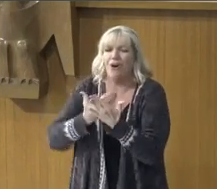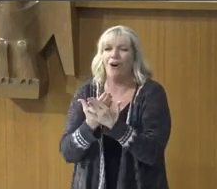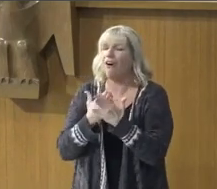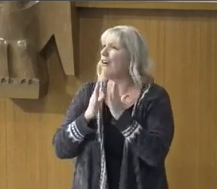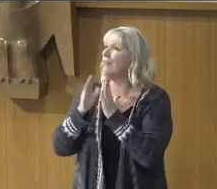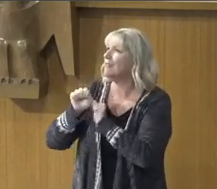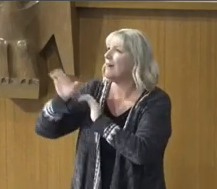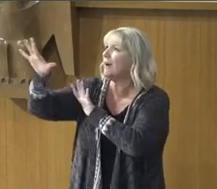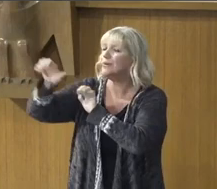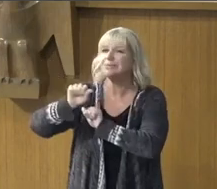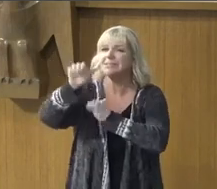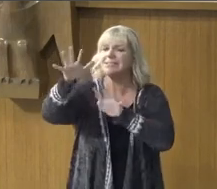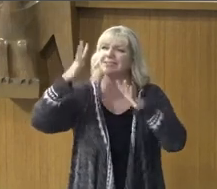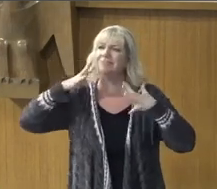mountain